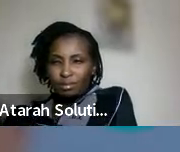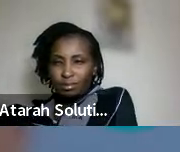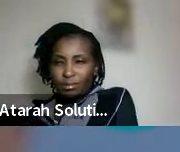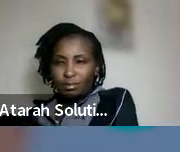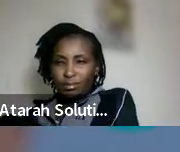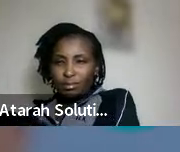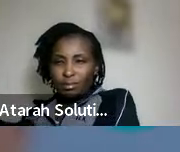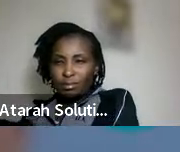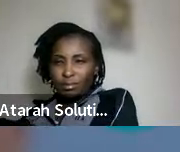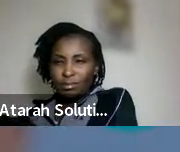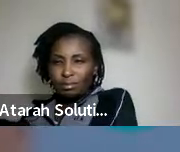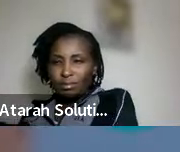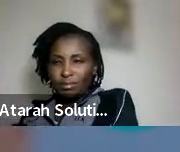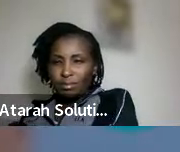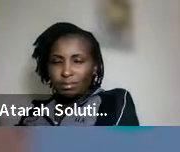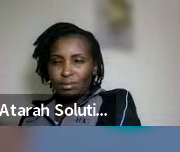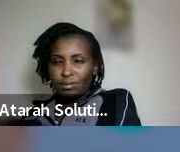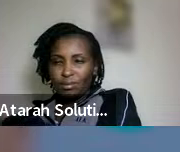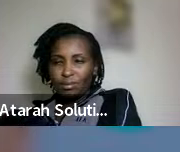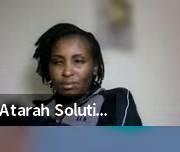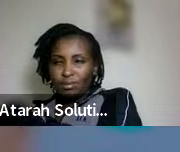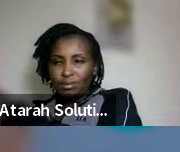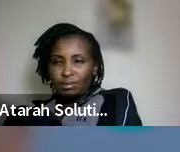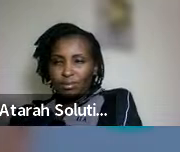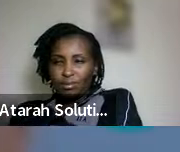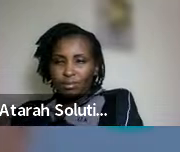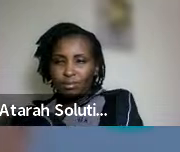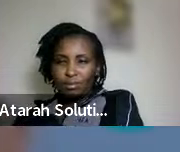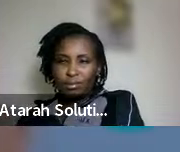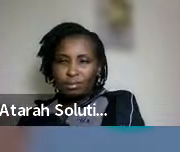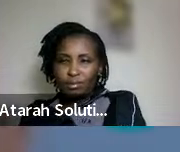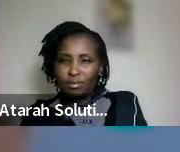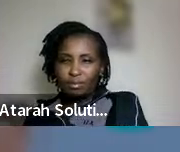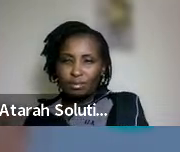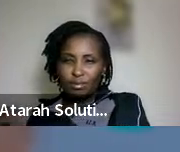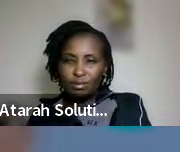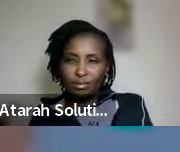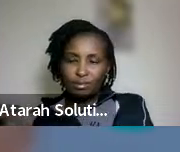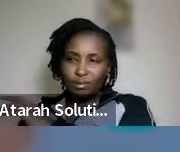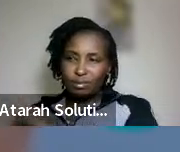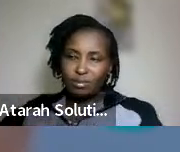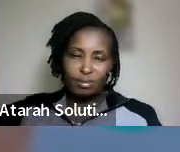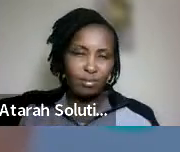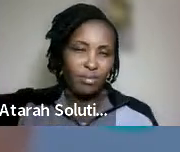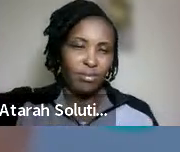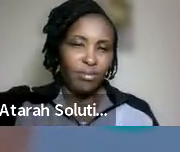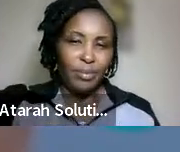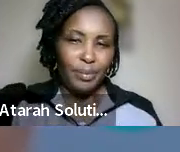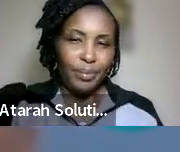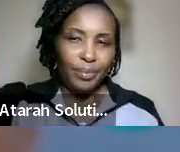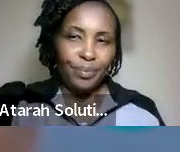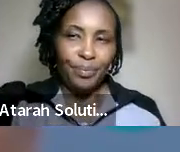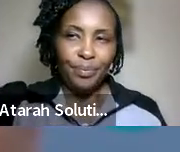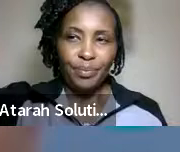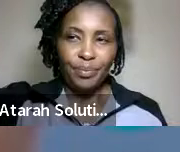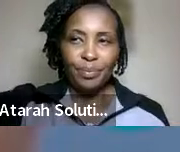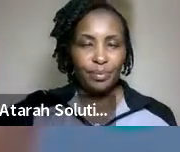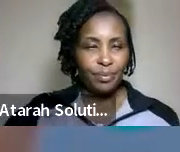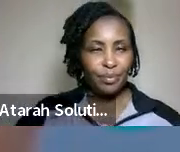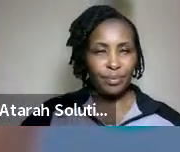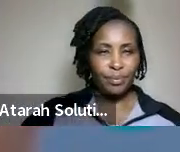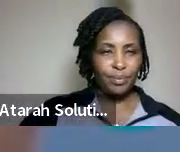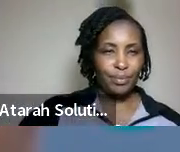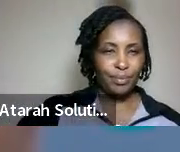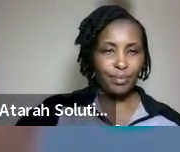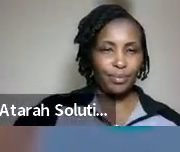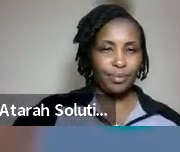lie. It makes us feel inadequate because we feel like we haven't had ours yet. And it prevents people with